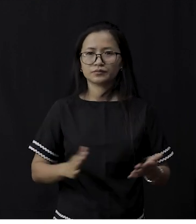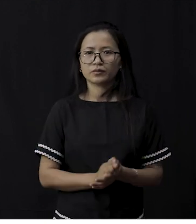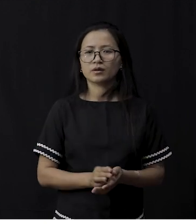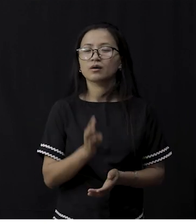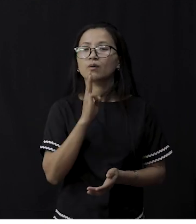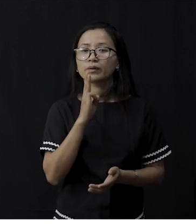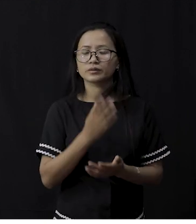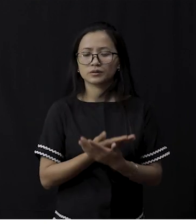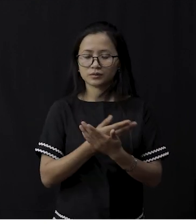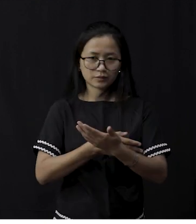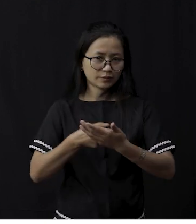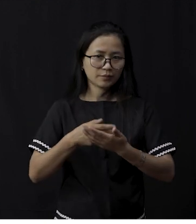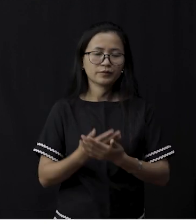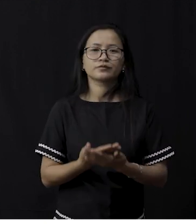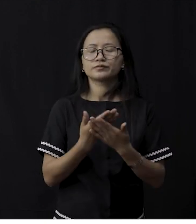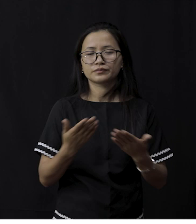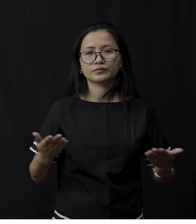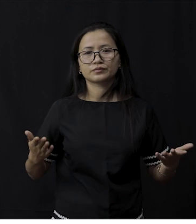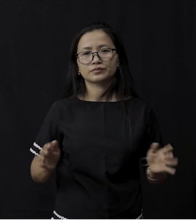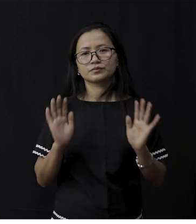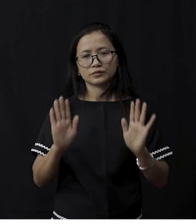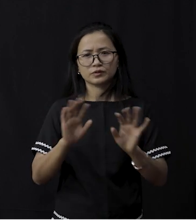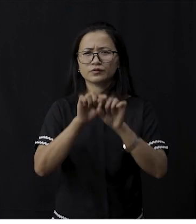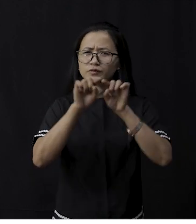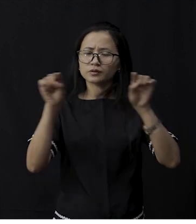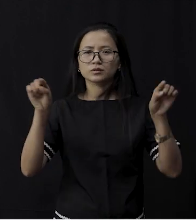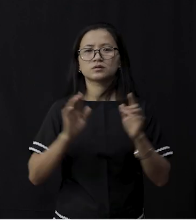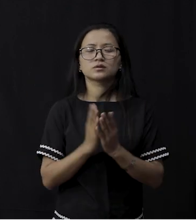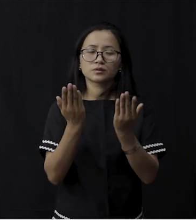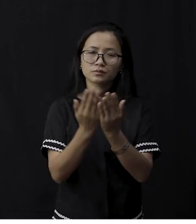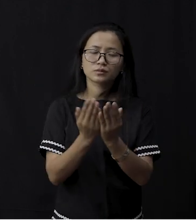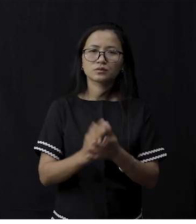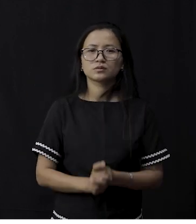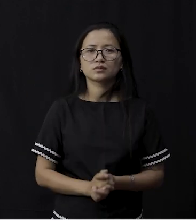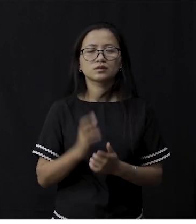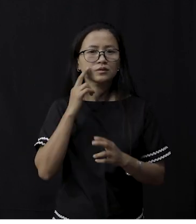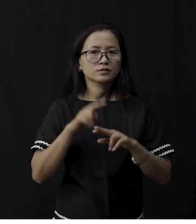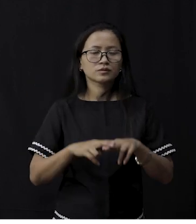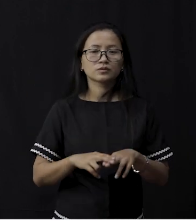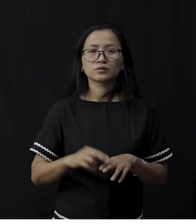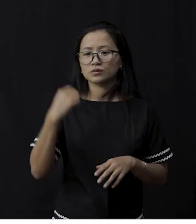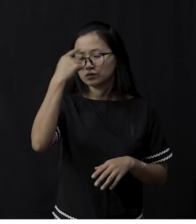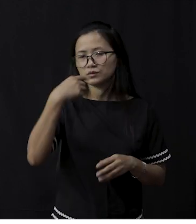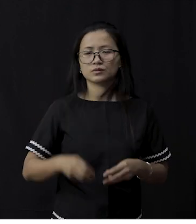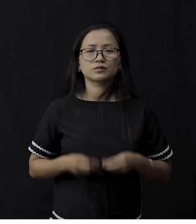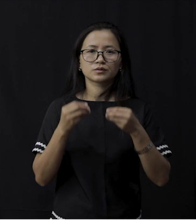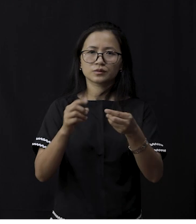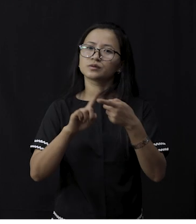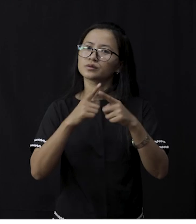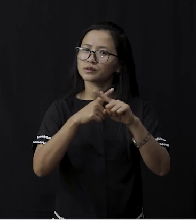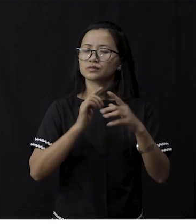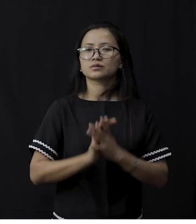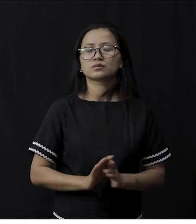name of a thing. So that is how, if you have any sentences in your books, or if there is somebody who gives you an